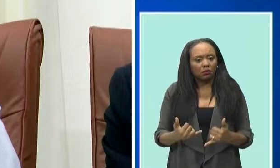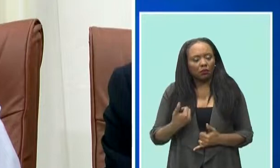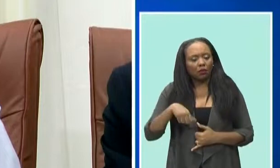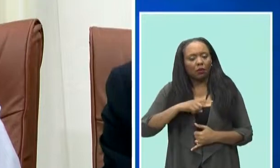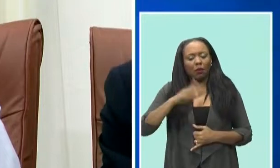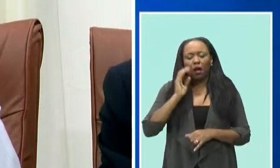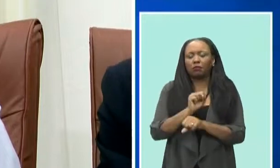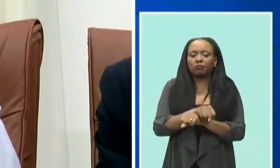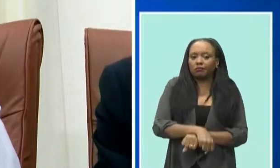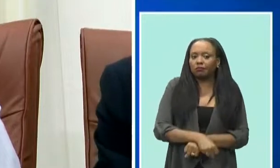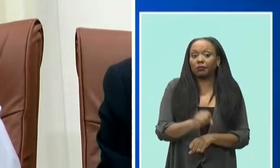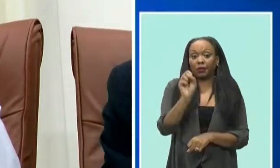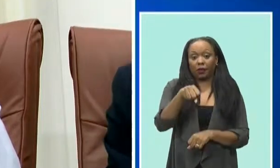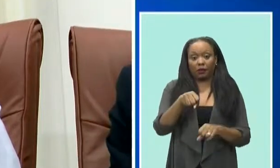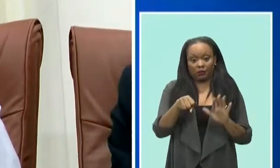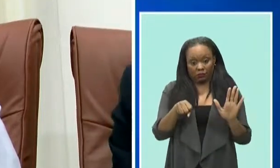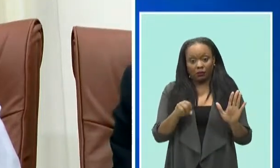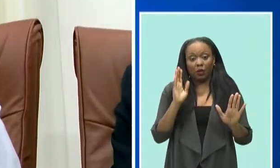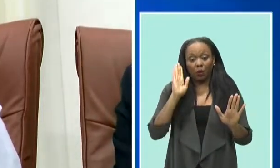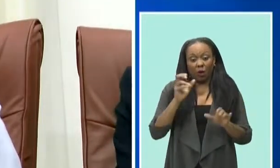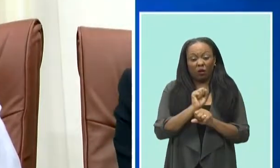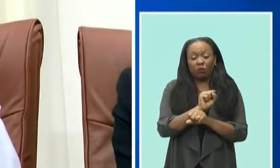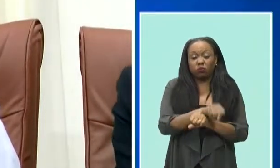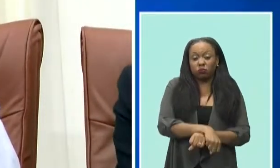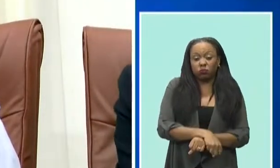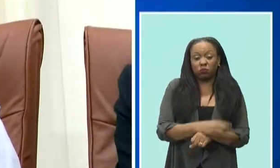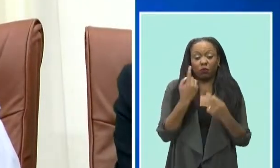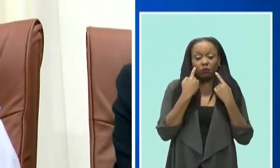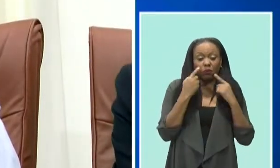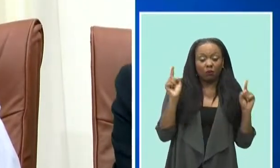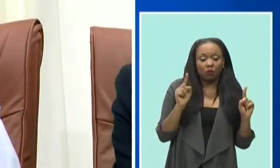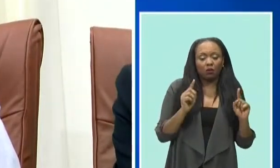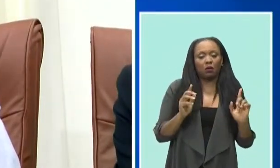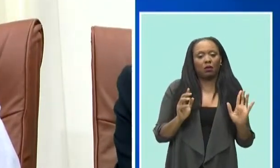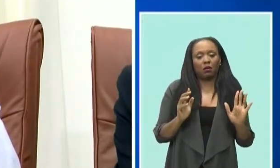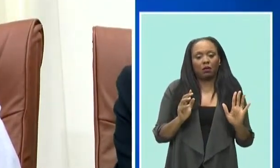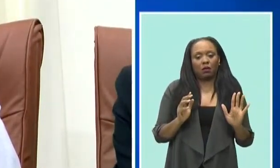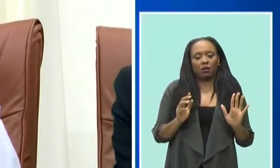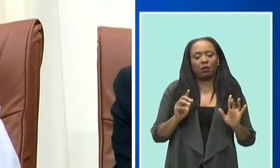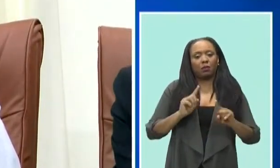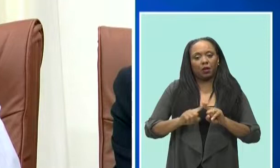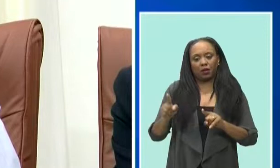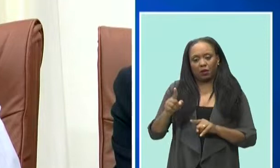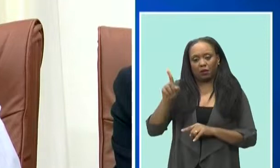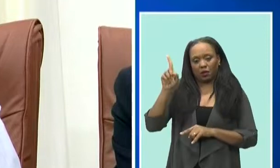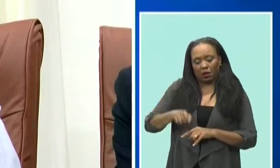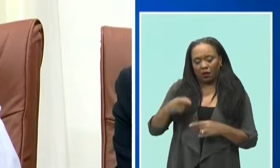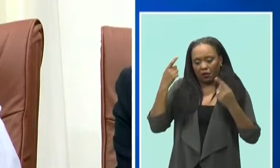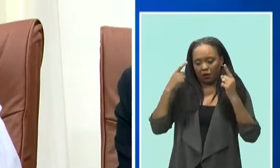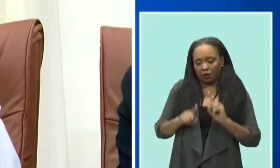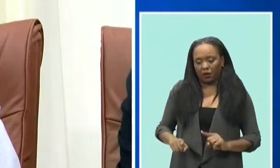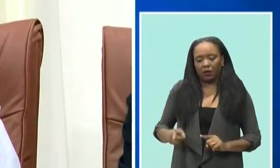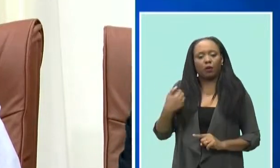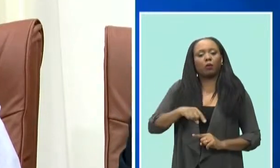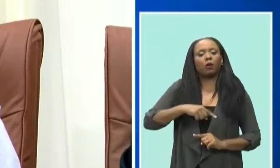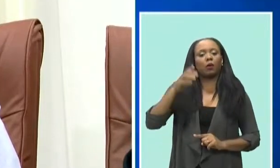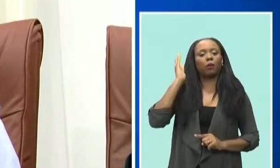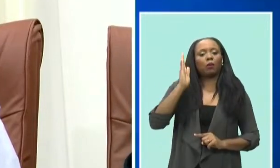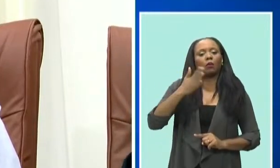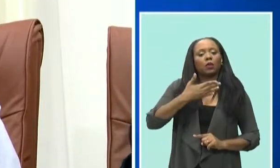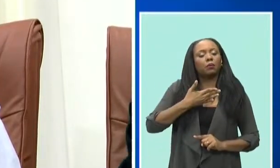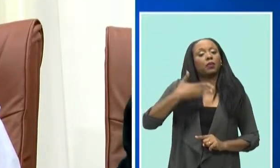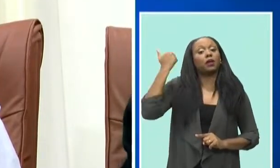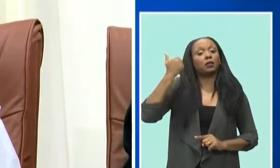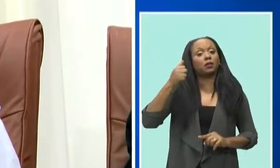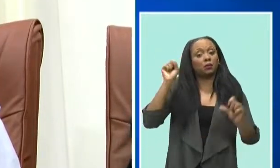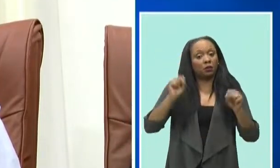only overcome if we do and agree on the mission that in all that we do, that we shall be the best that we